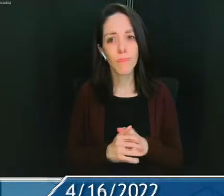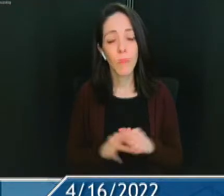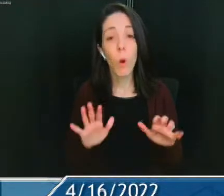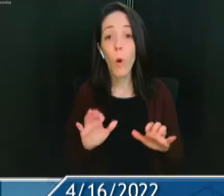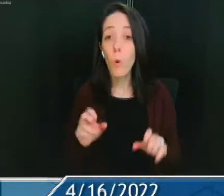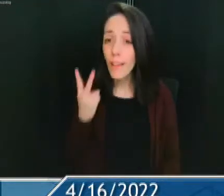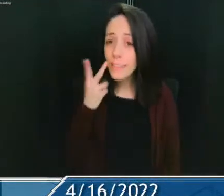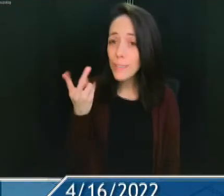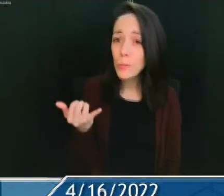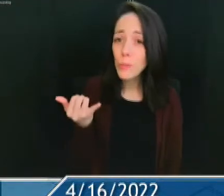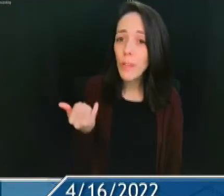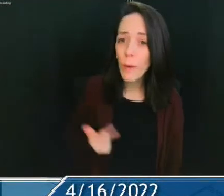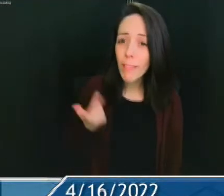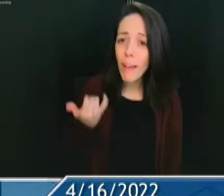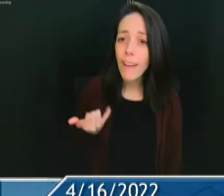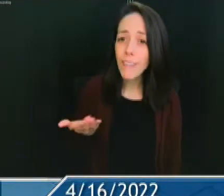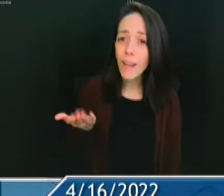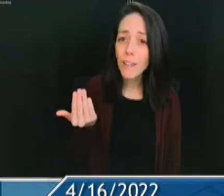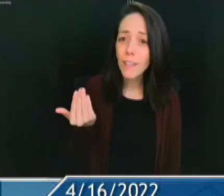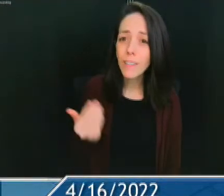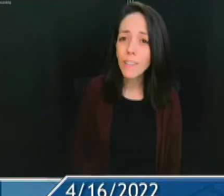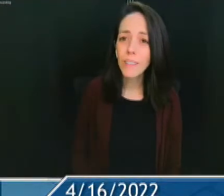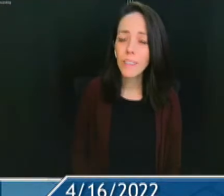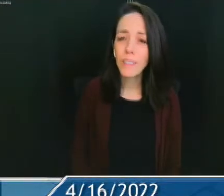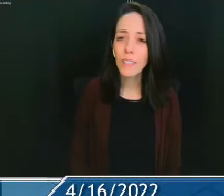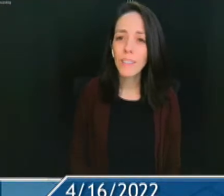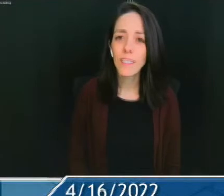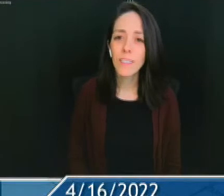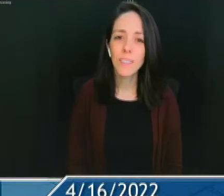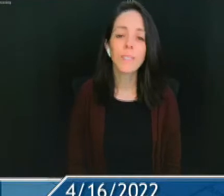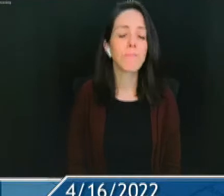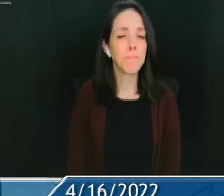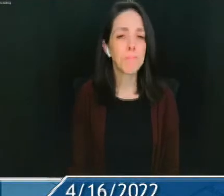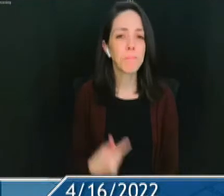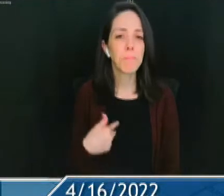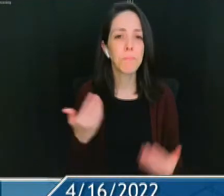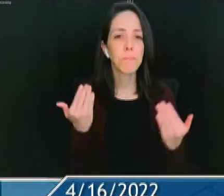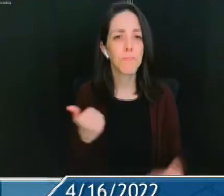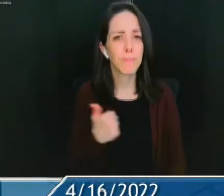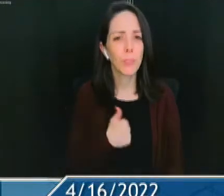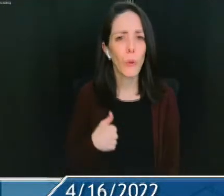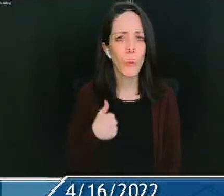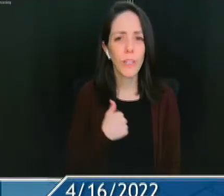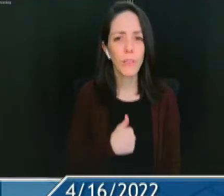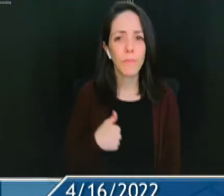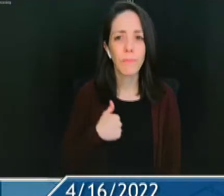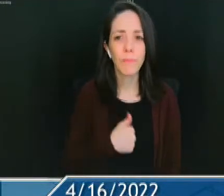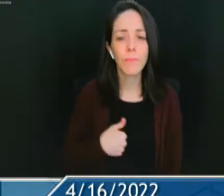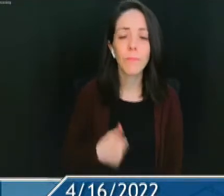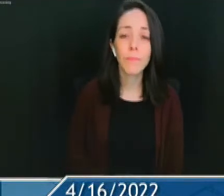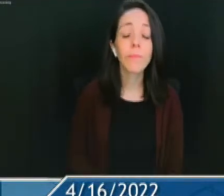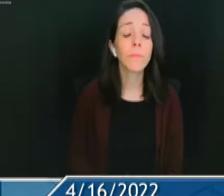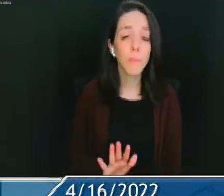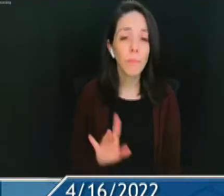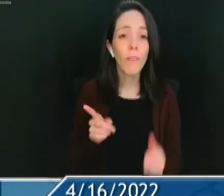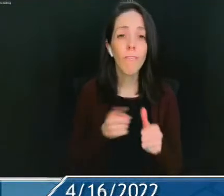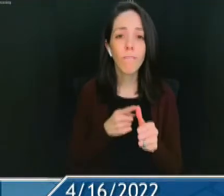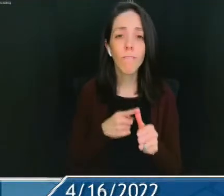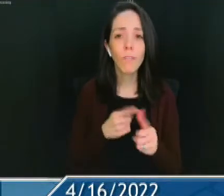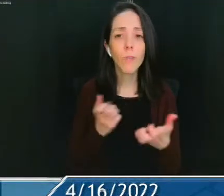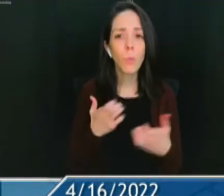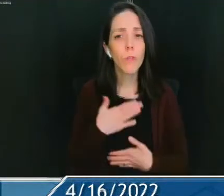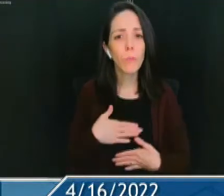you're live now. Okay, you're frozen to me, but I'll go ahead. But thank you. I'm sorry about that. First of all, I'd like to